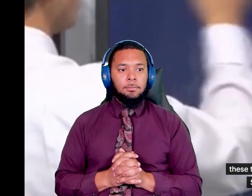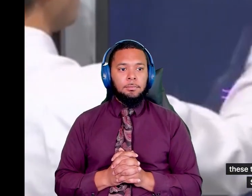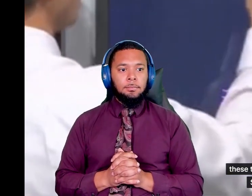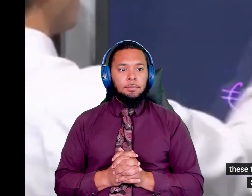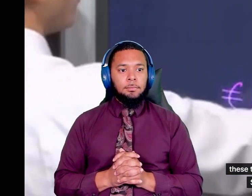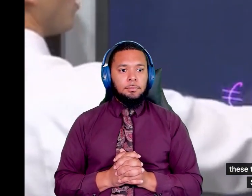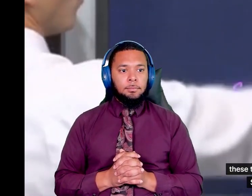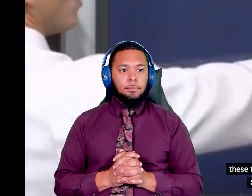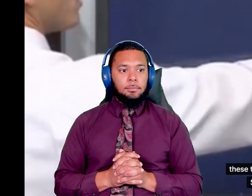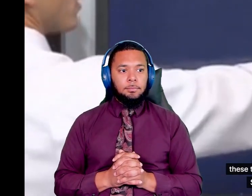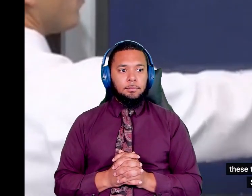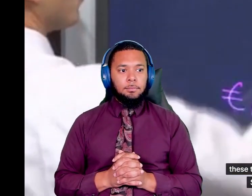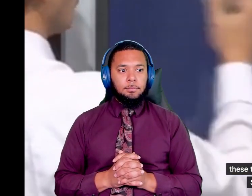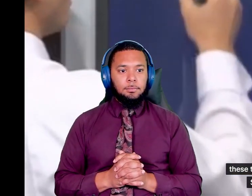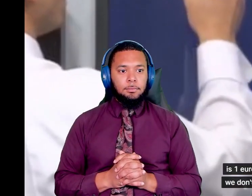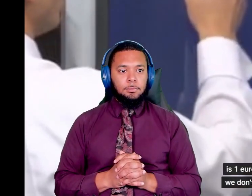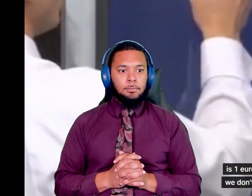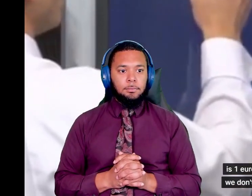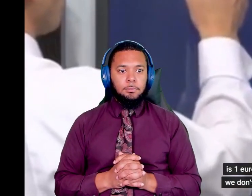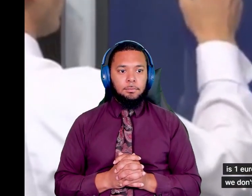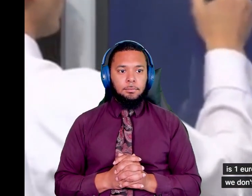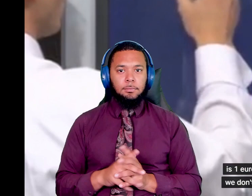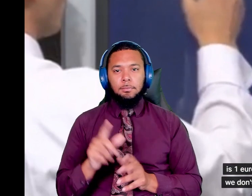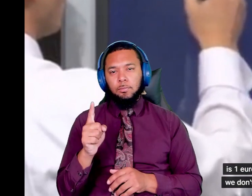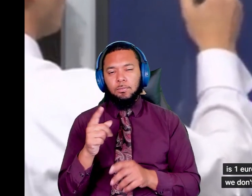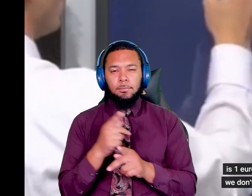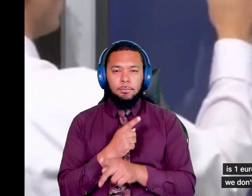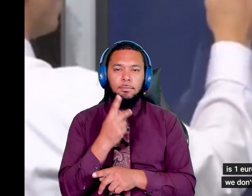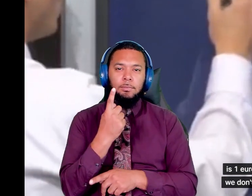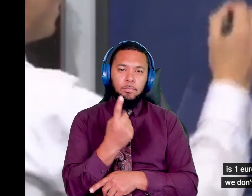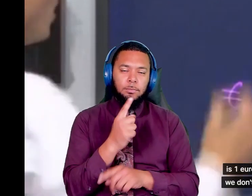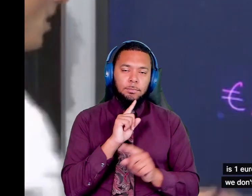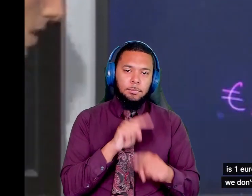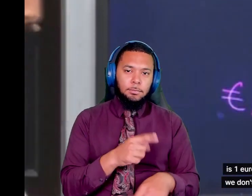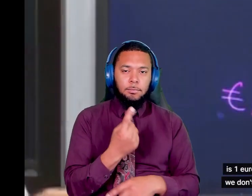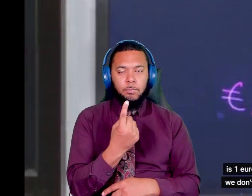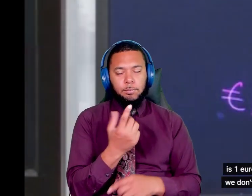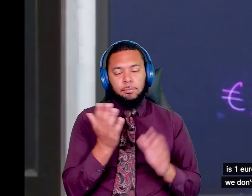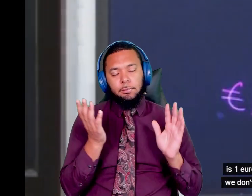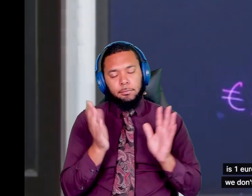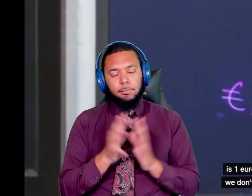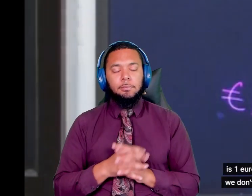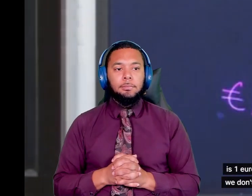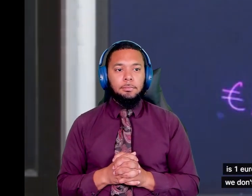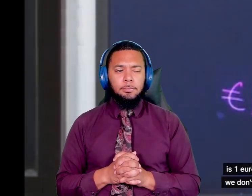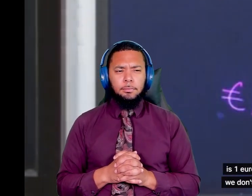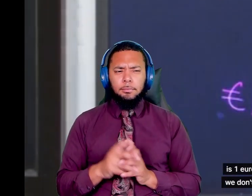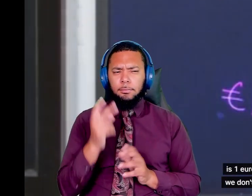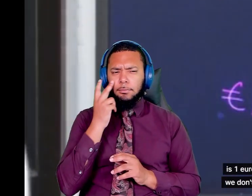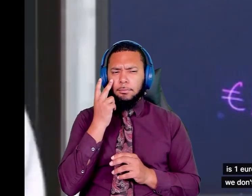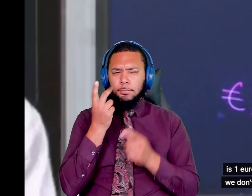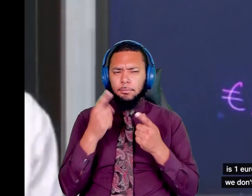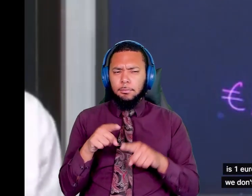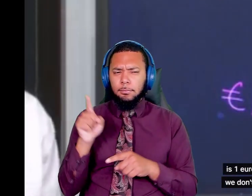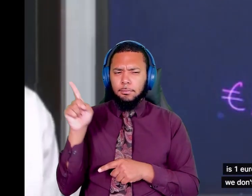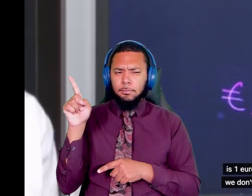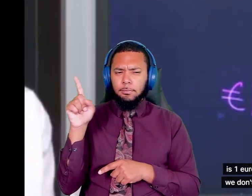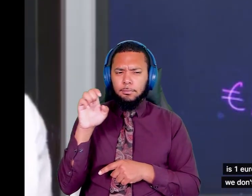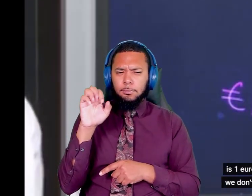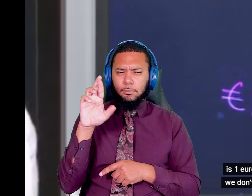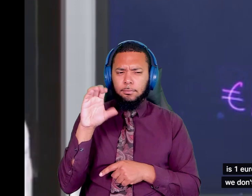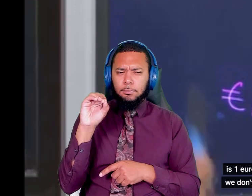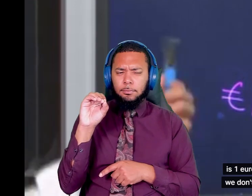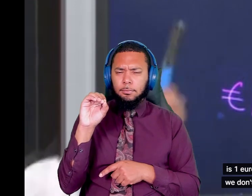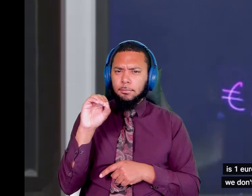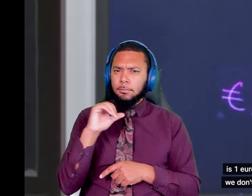$1.36 divided by 1 times 1 is 1 euro. Look what happens to the units we